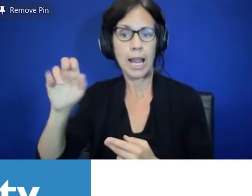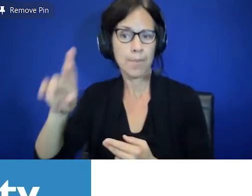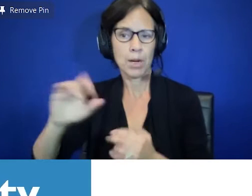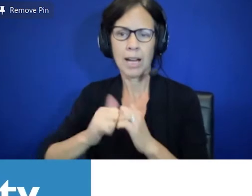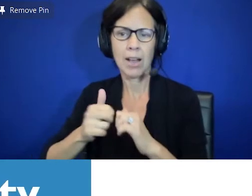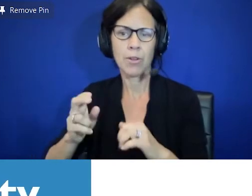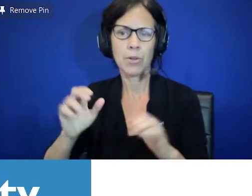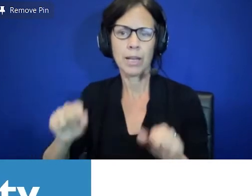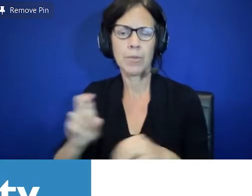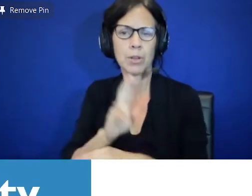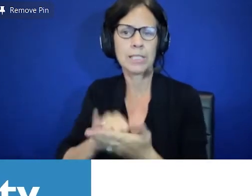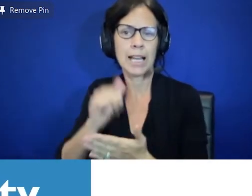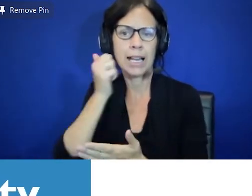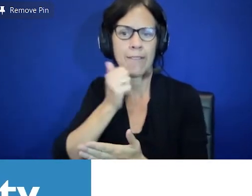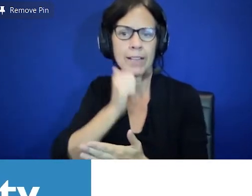That's a good question.